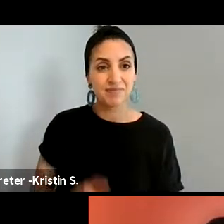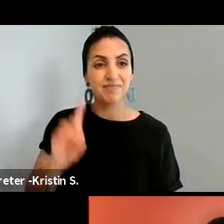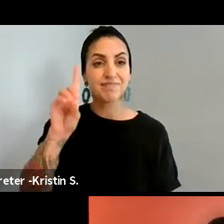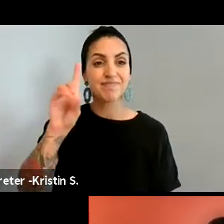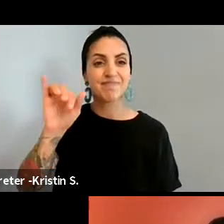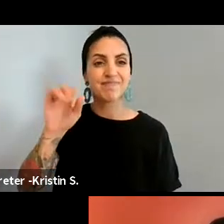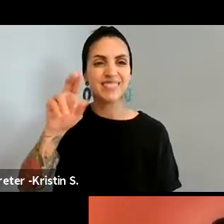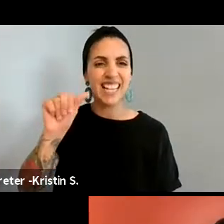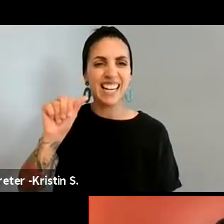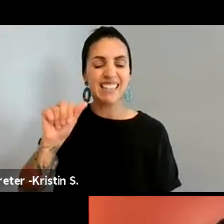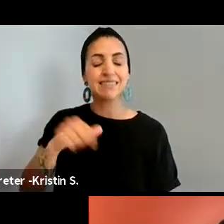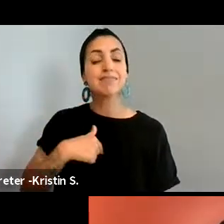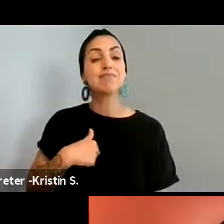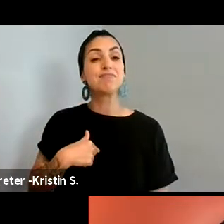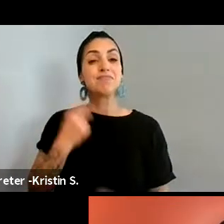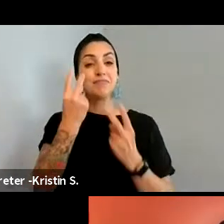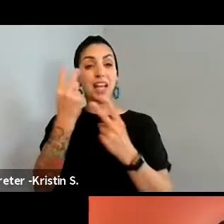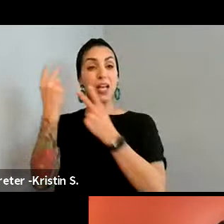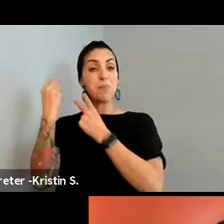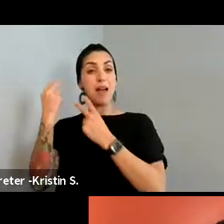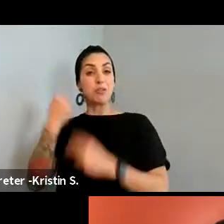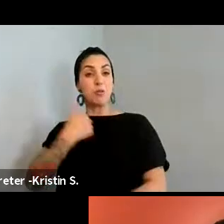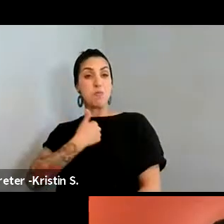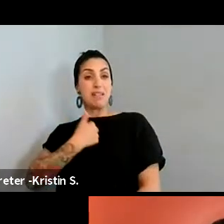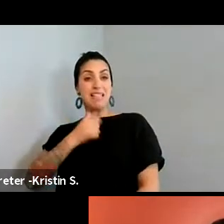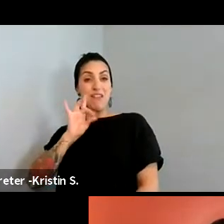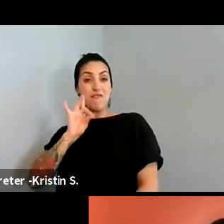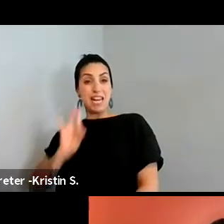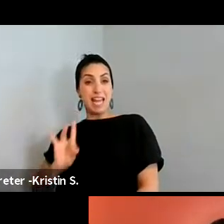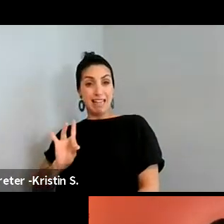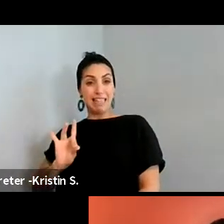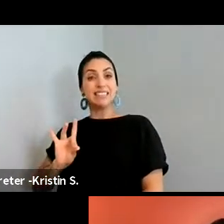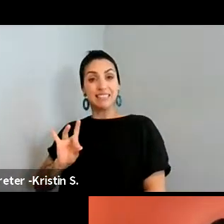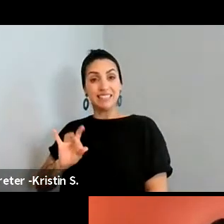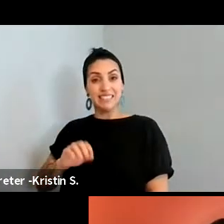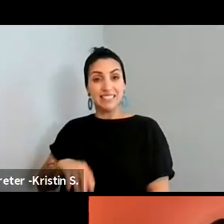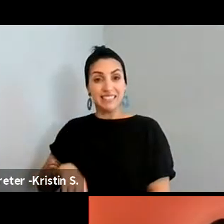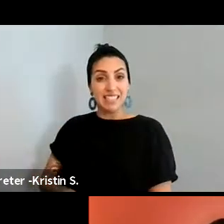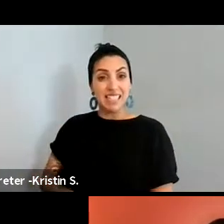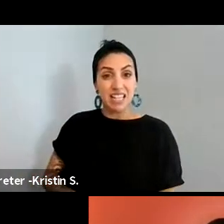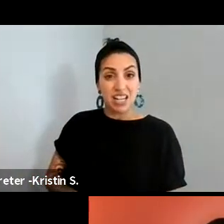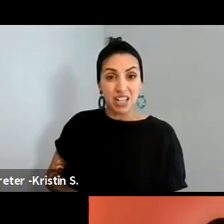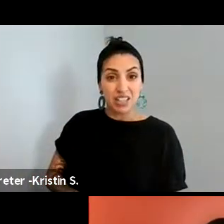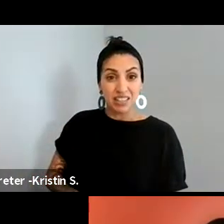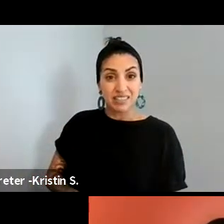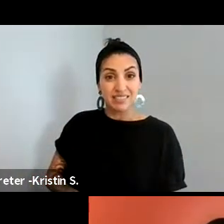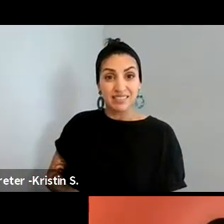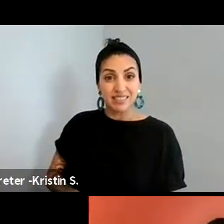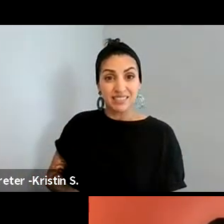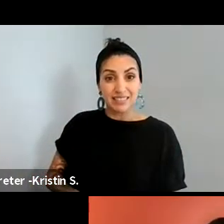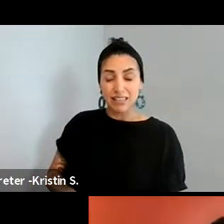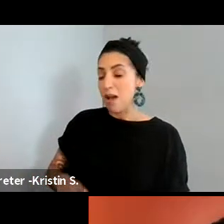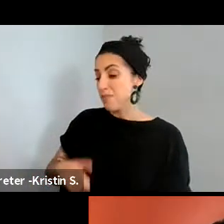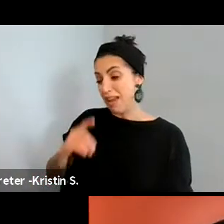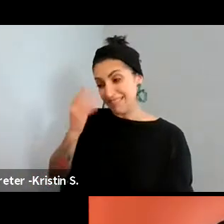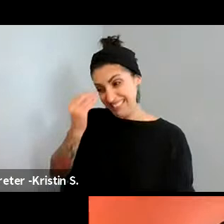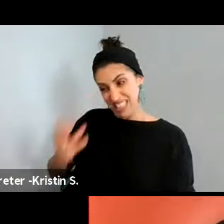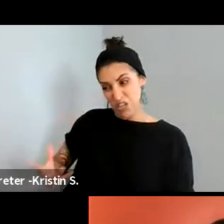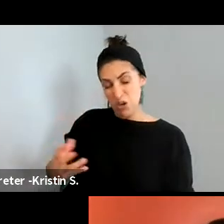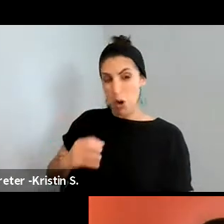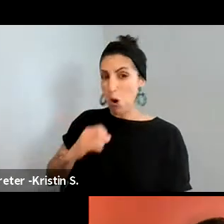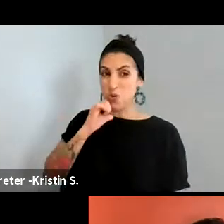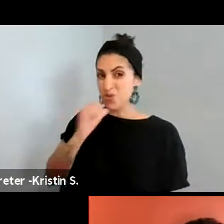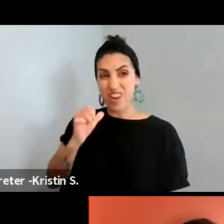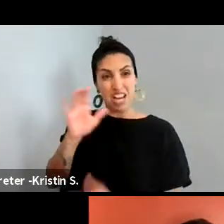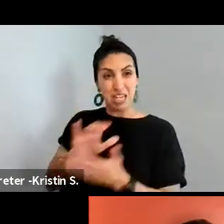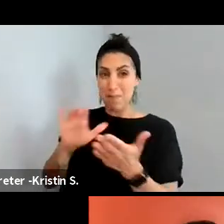My 8-year-old self would be, your cousin is not going to marry Jermaine Jackson of the Jackson 5, so get